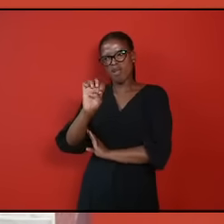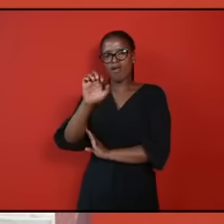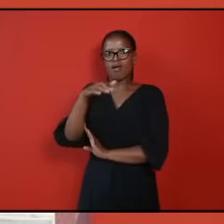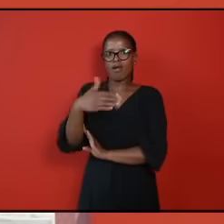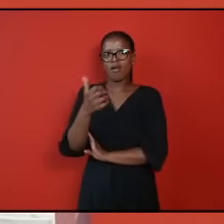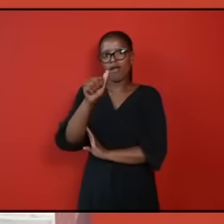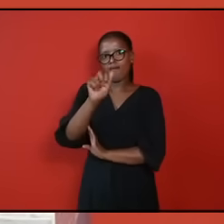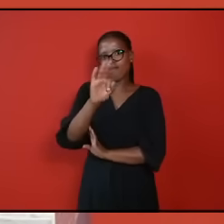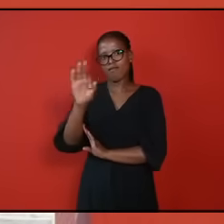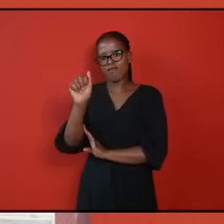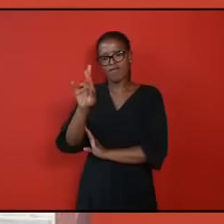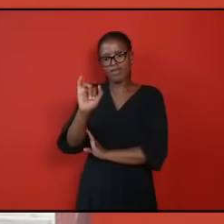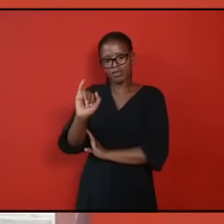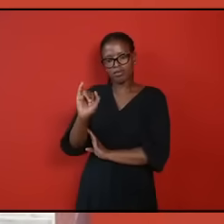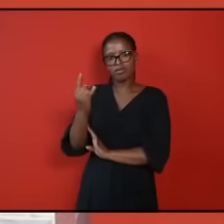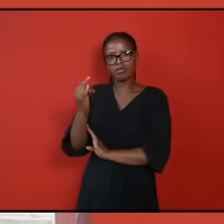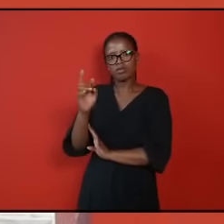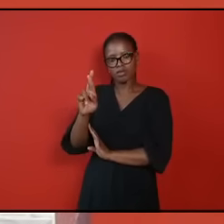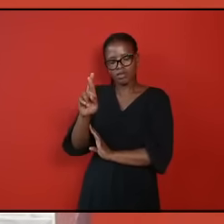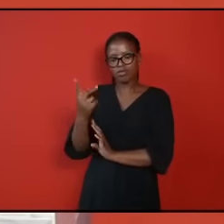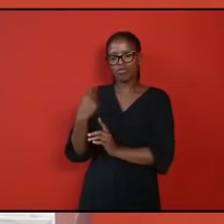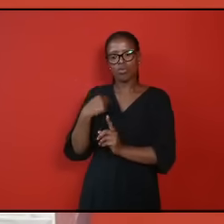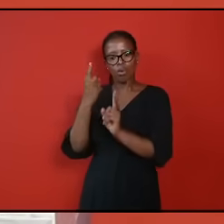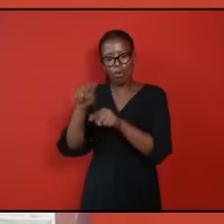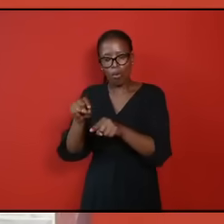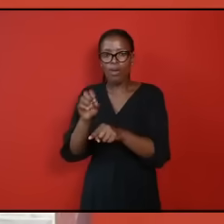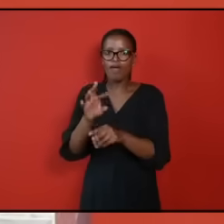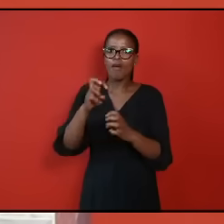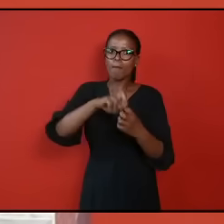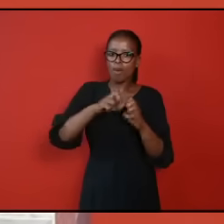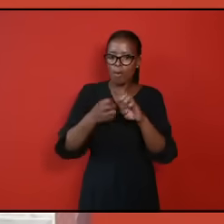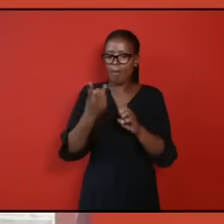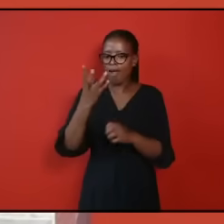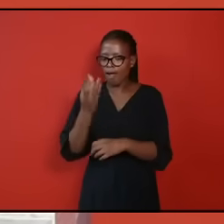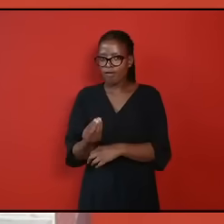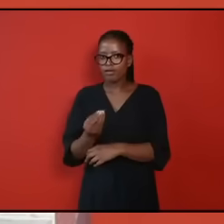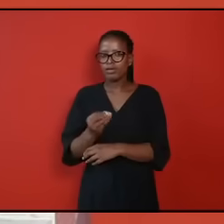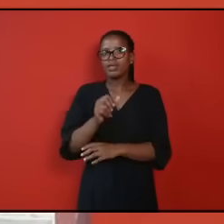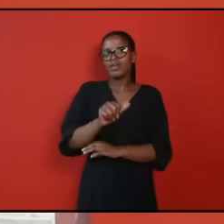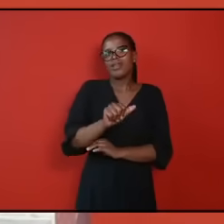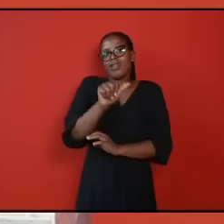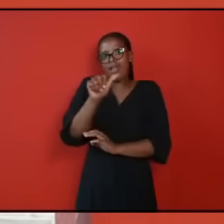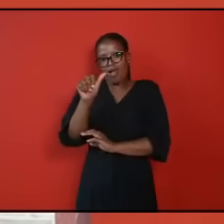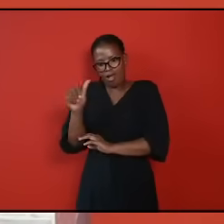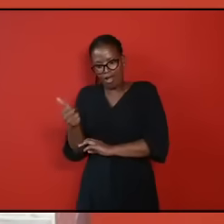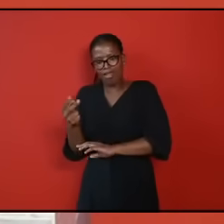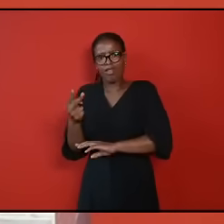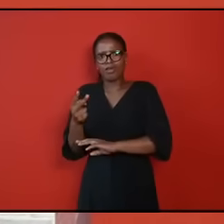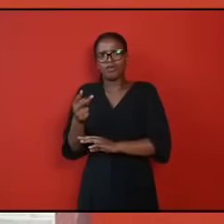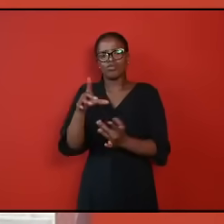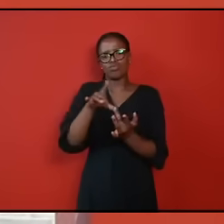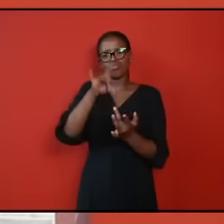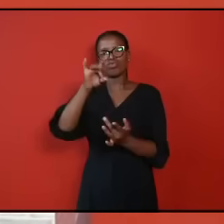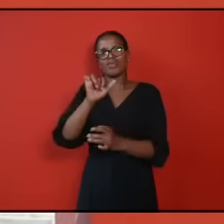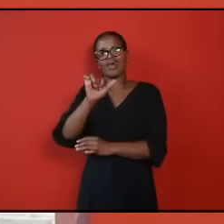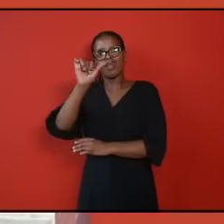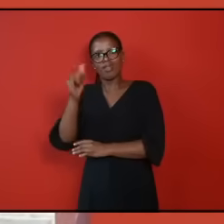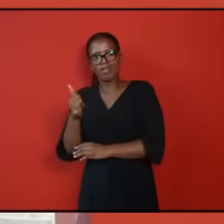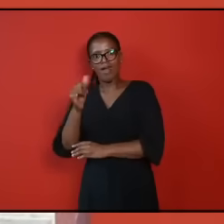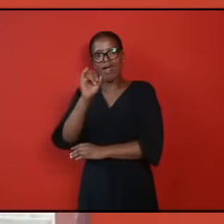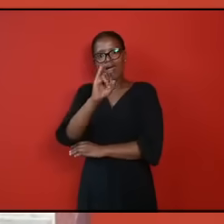to deal with those things. Then we choose another IEC a year before the elections.